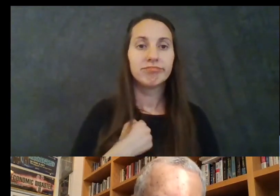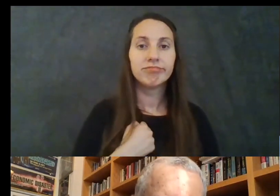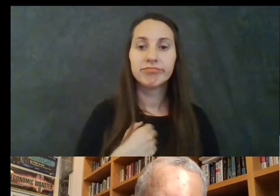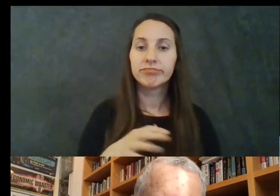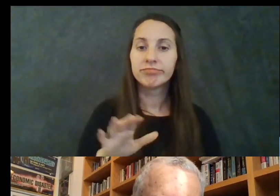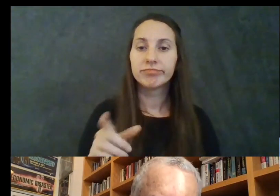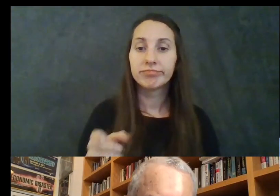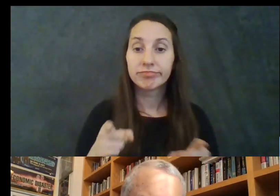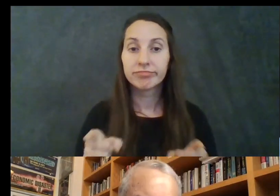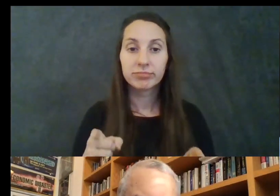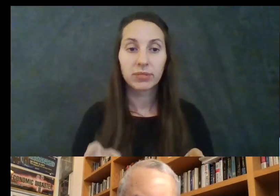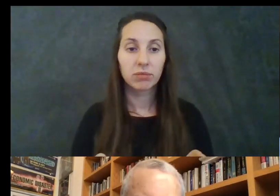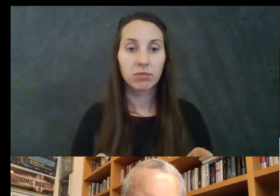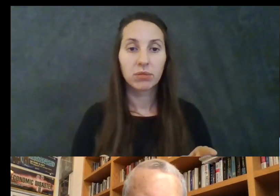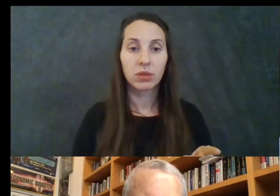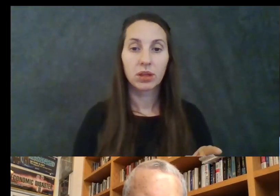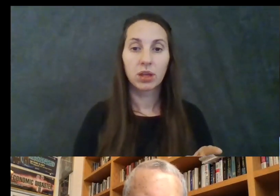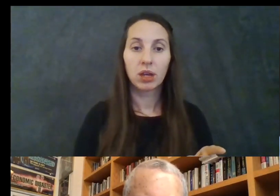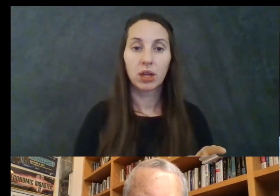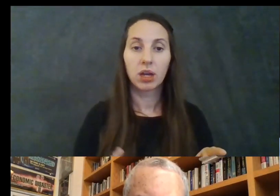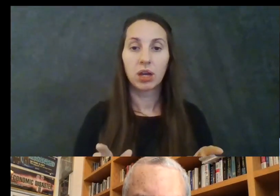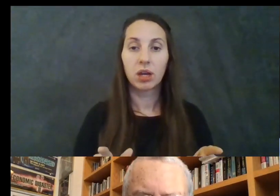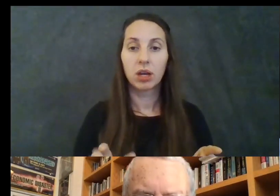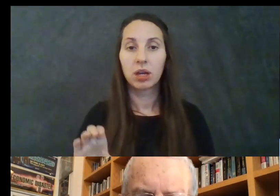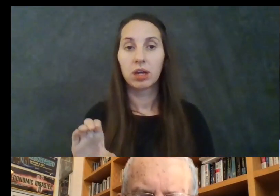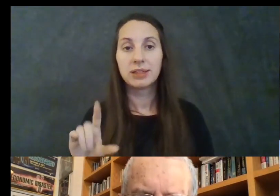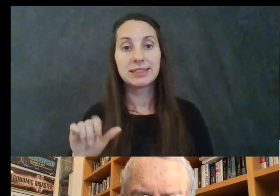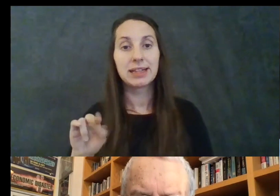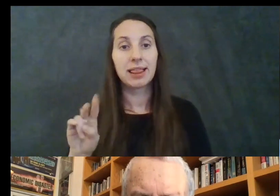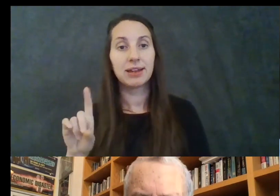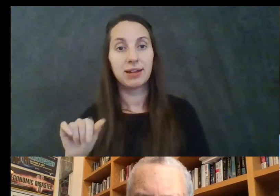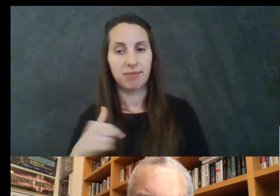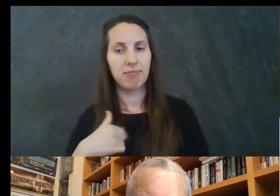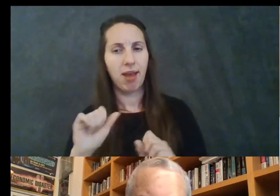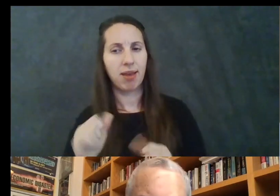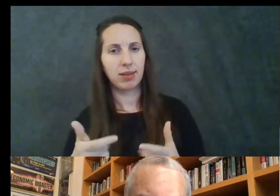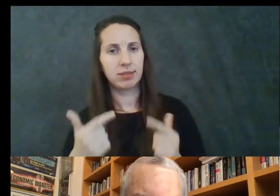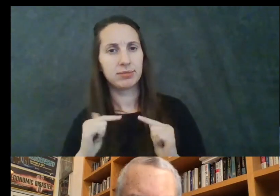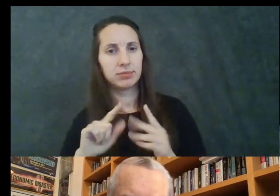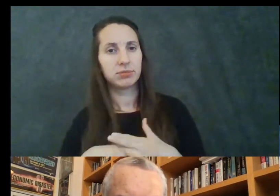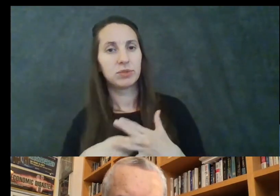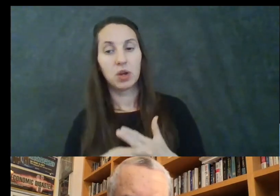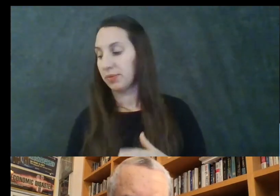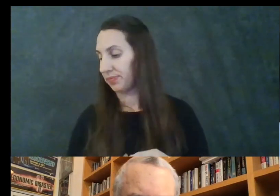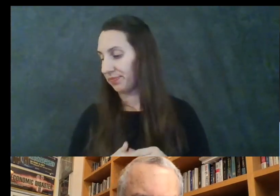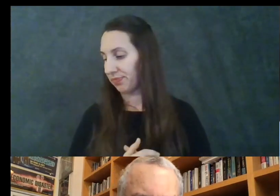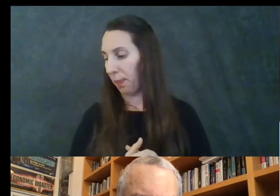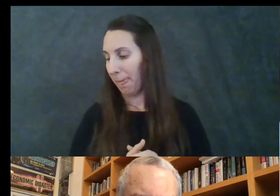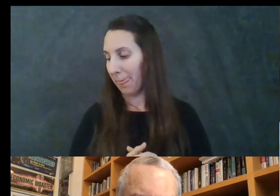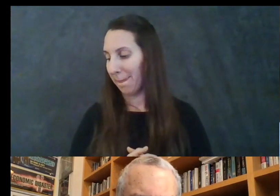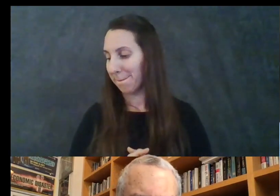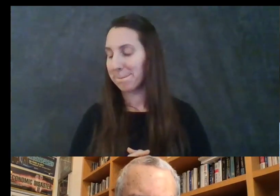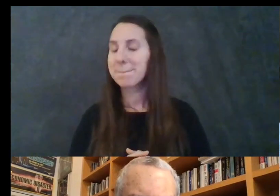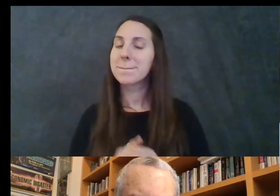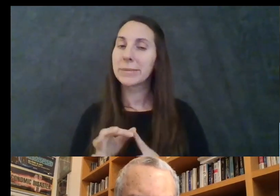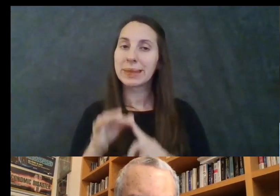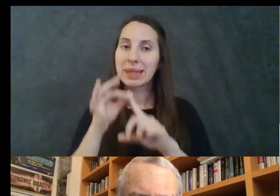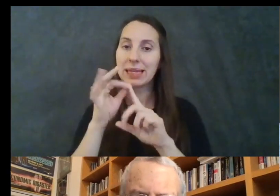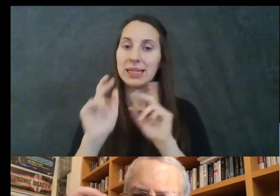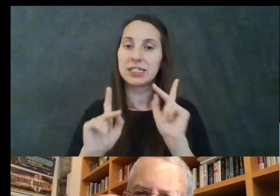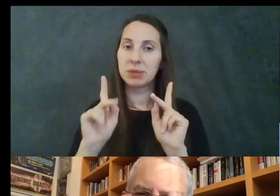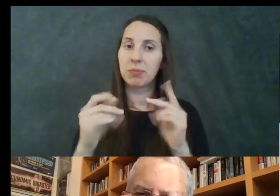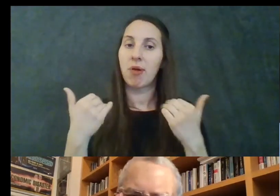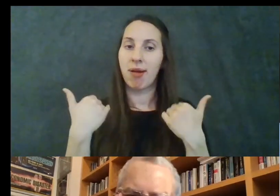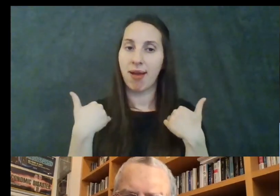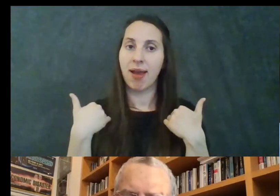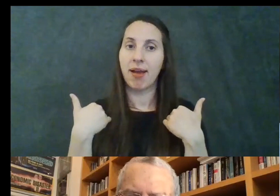Celinda or Stan? Yeah, I can start. And we did not, unless people have equipment to accommodate